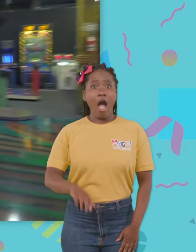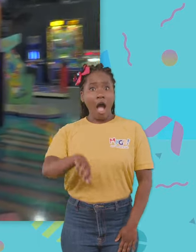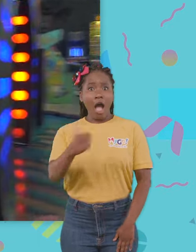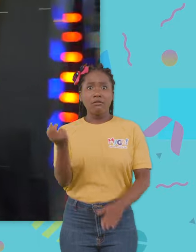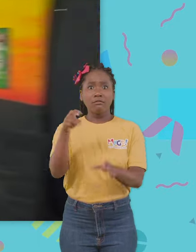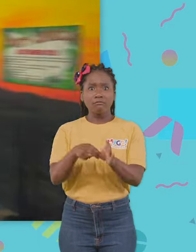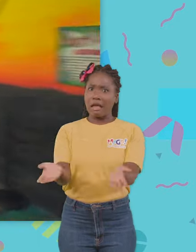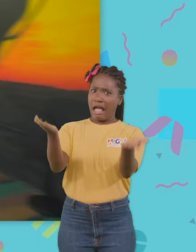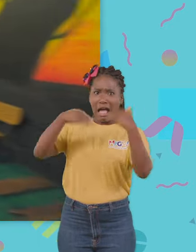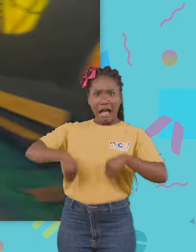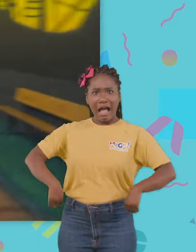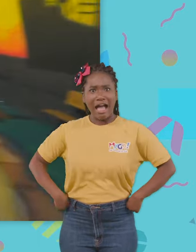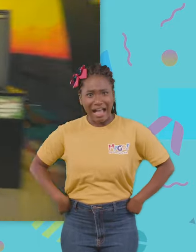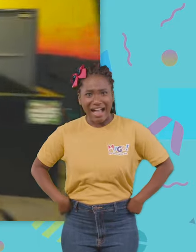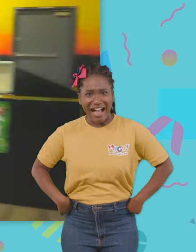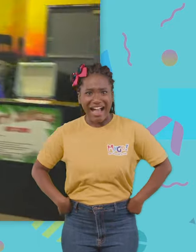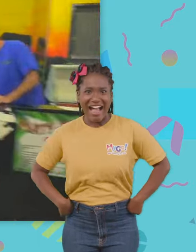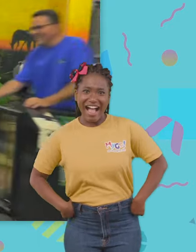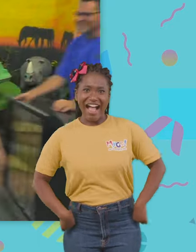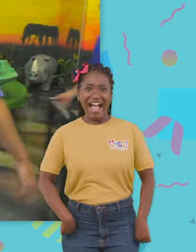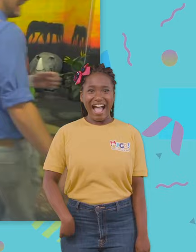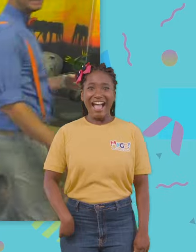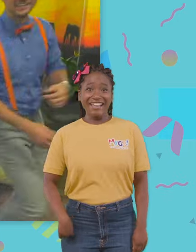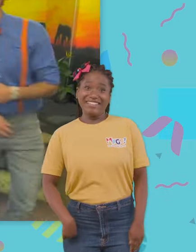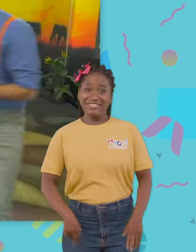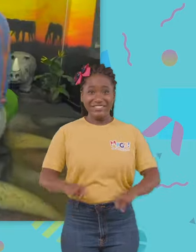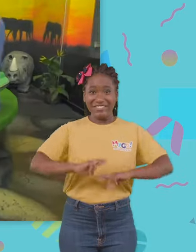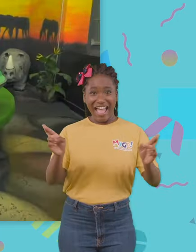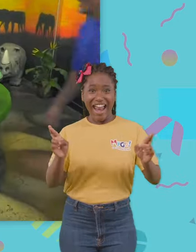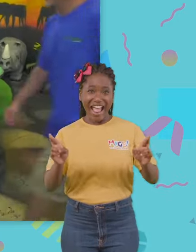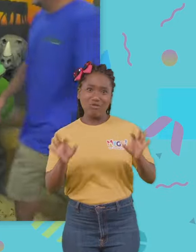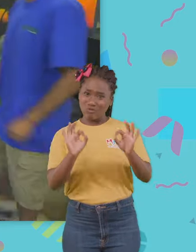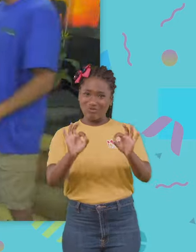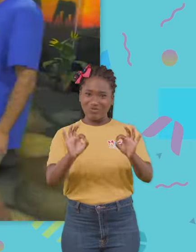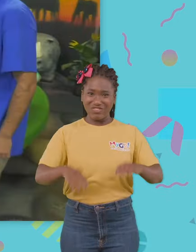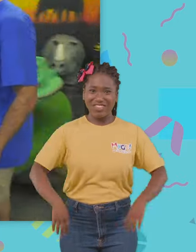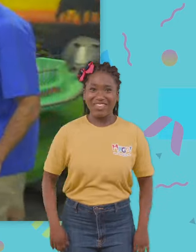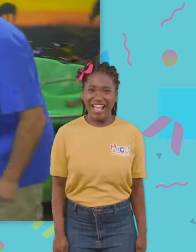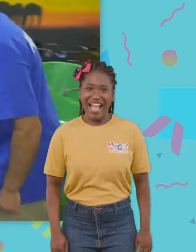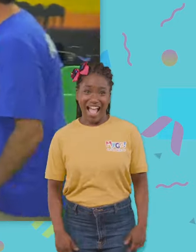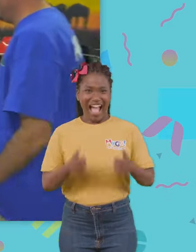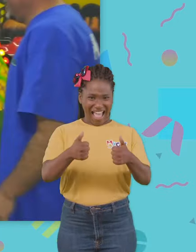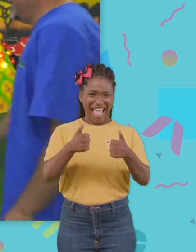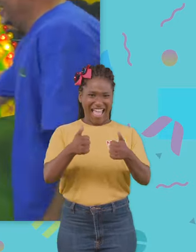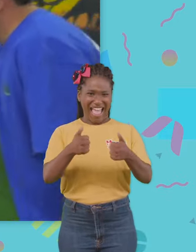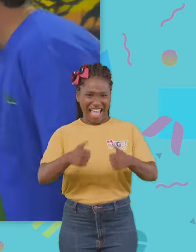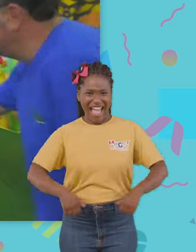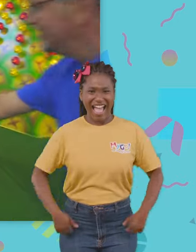Oh, another ride, come on! Ooh, what is it? Yay, here we go! Ooh, perfect! All